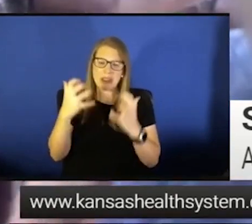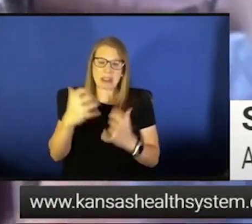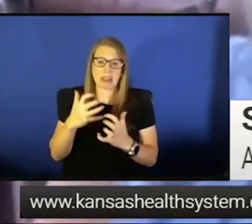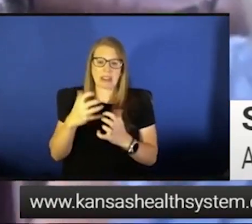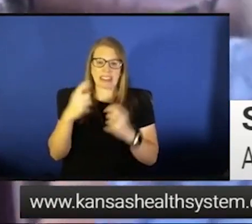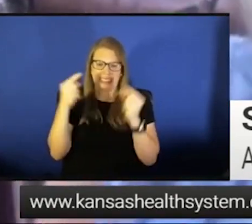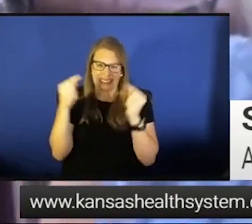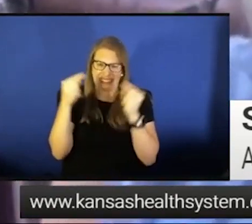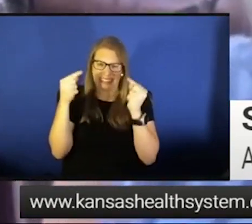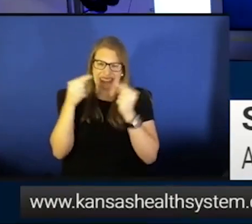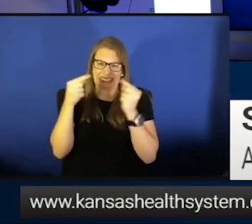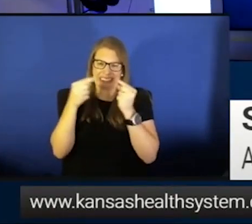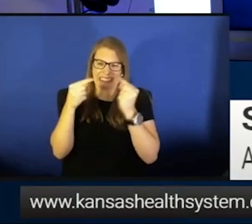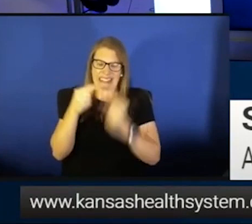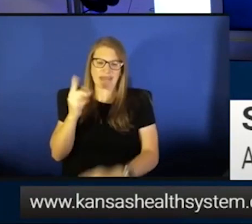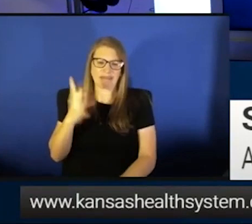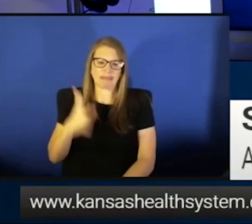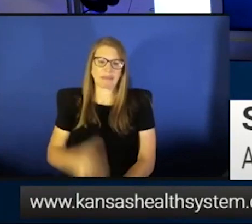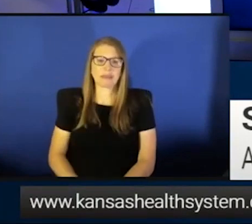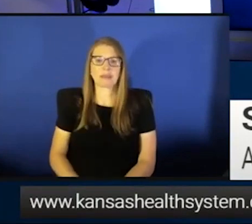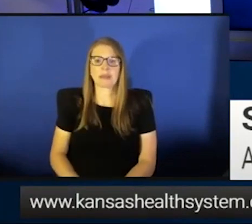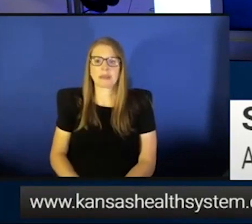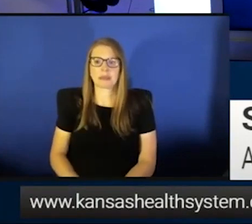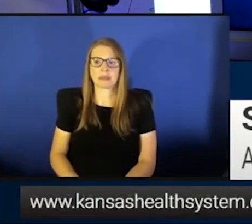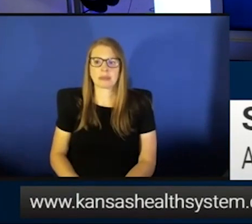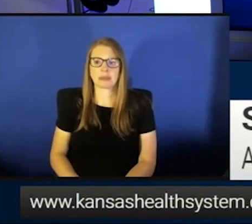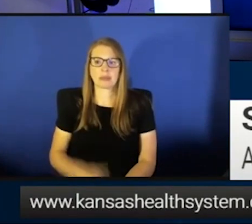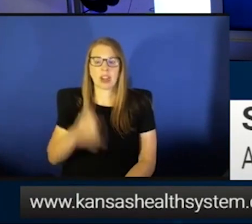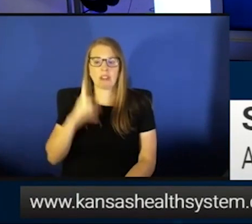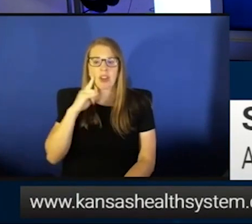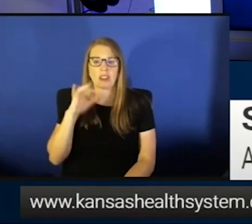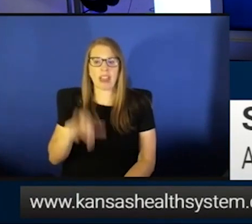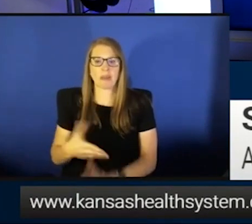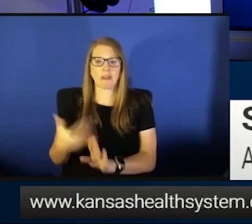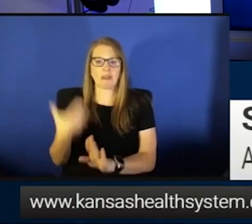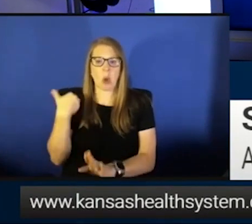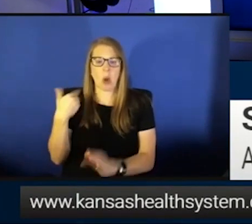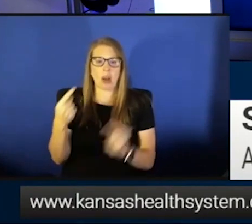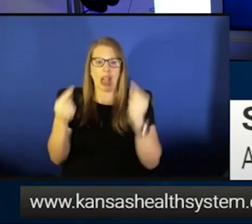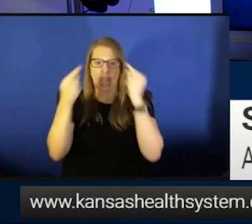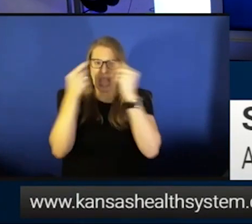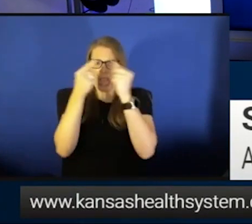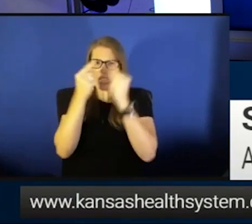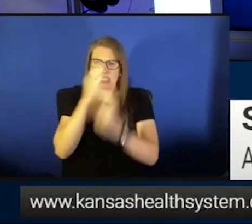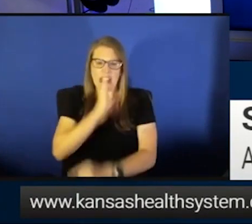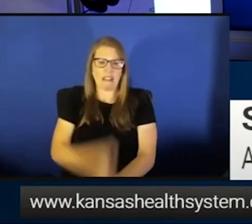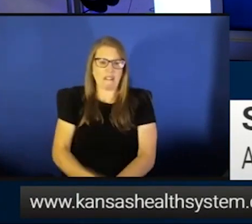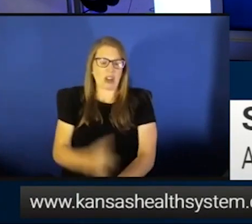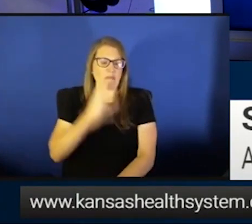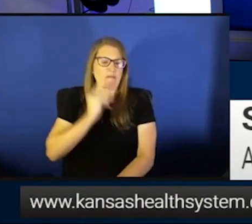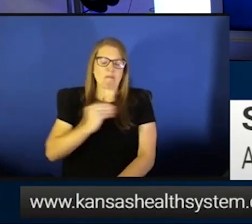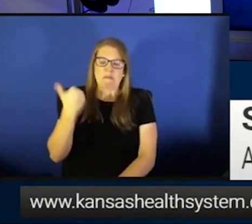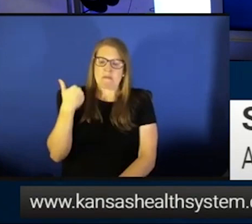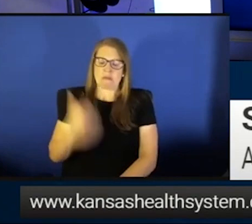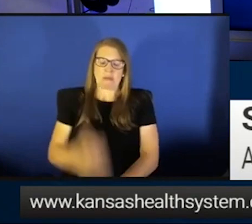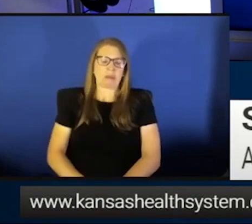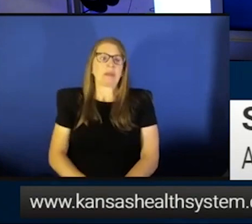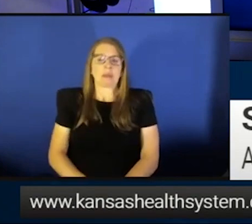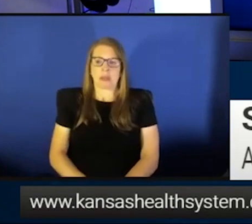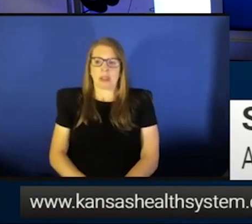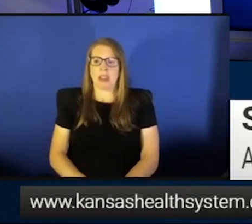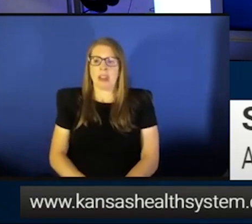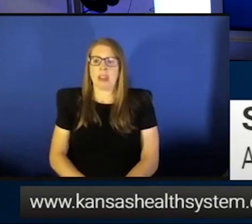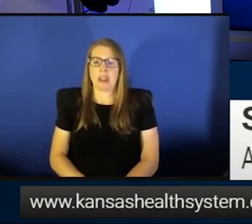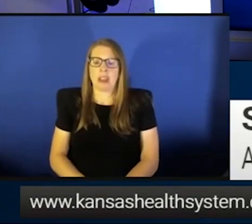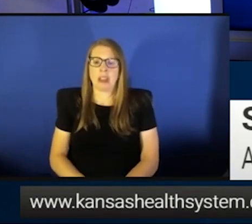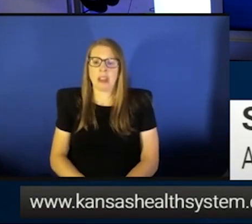headache agony. Yeah, we've heard that before on the show. It's a headache you've never seen before or ever felt before. Right. And Alice, like